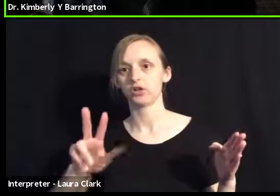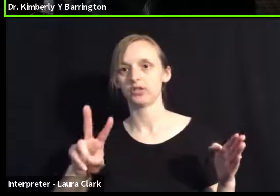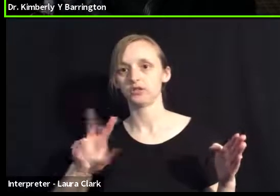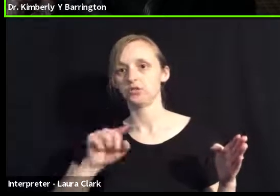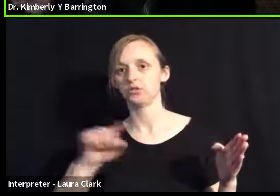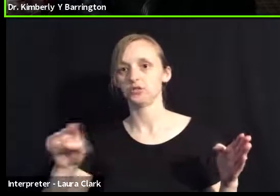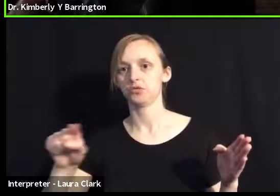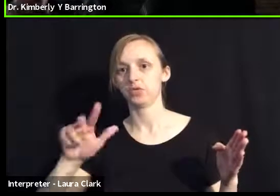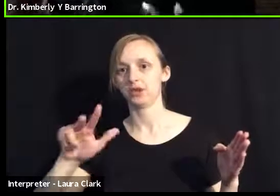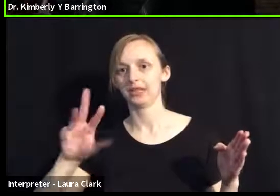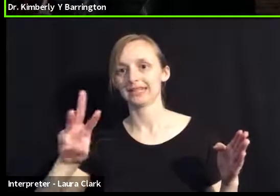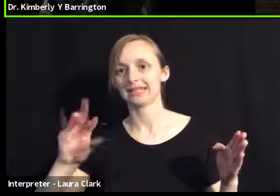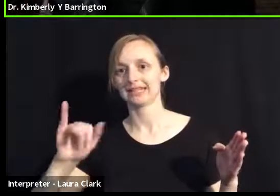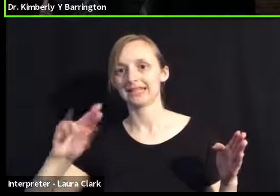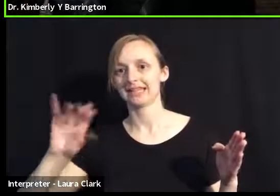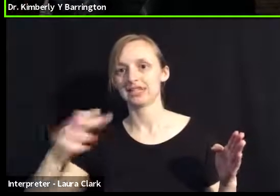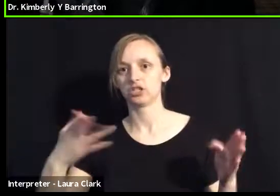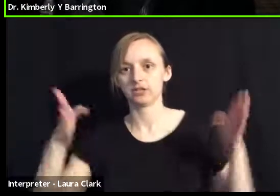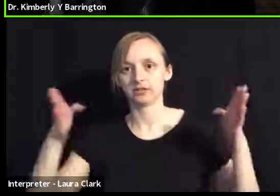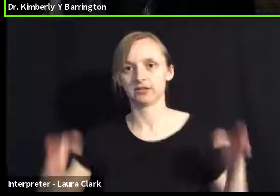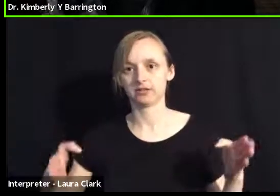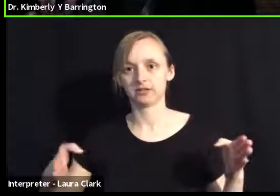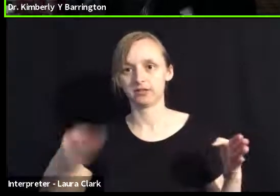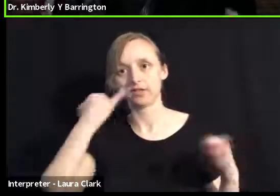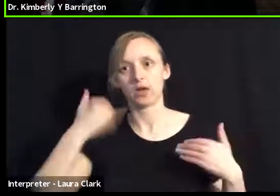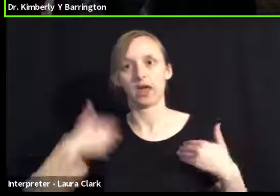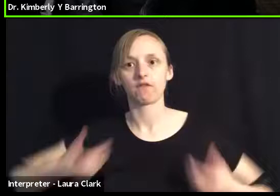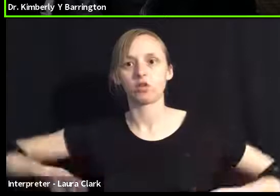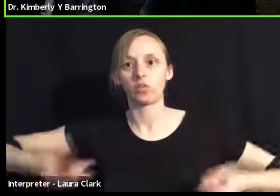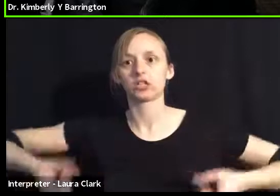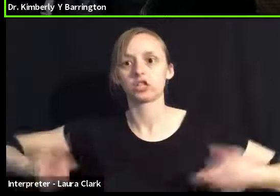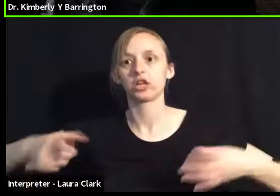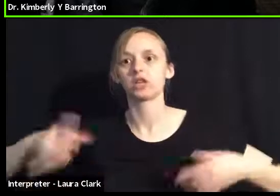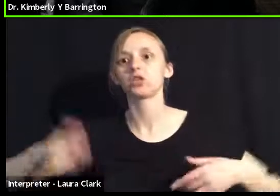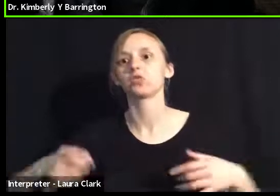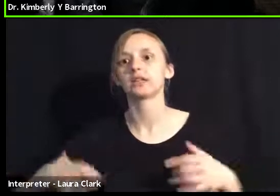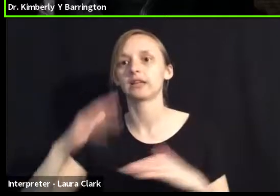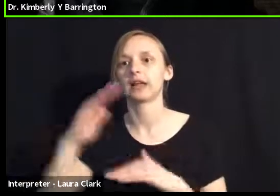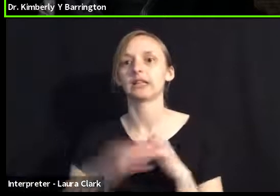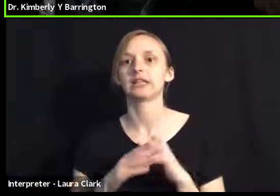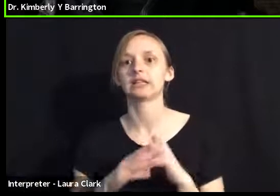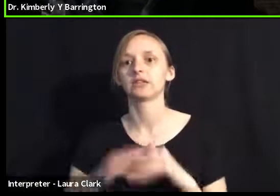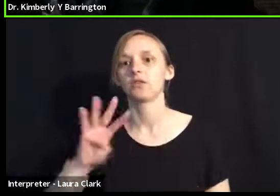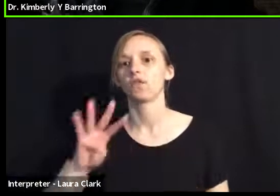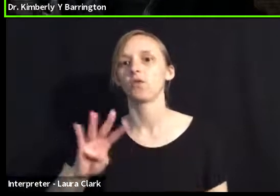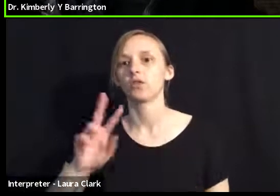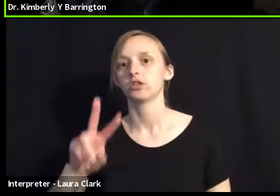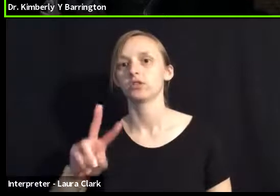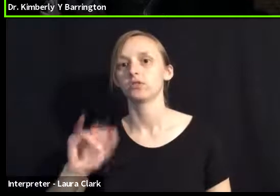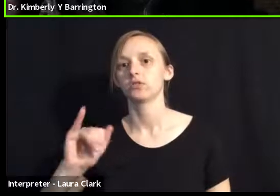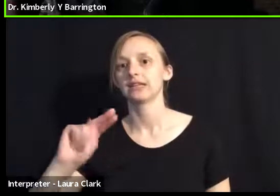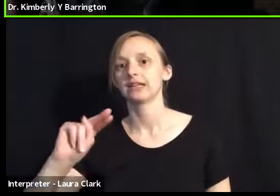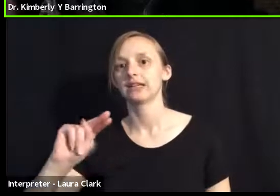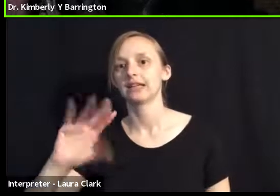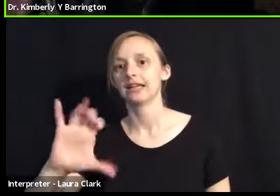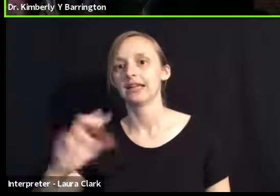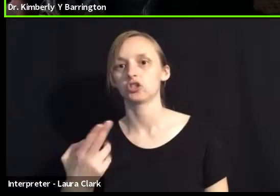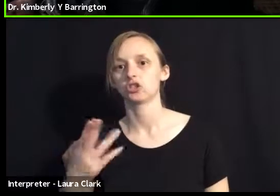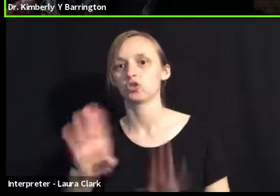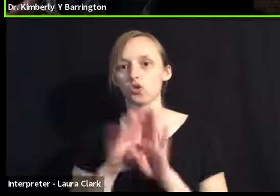32 to 36 inches. If you are a wheelchair user, you need at least a 42-inch door for an